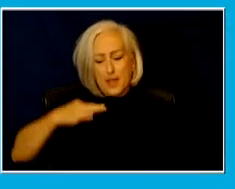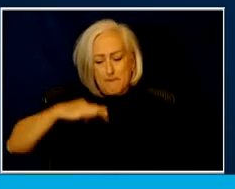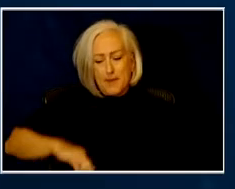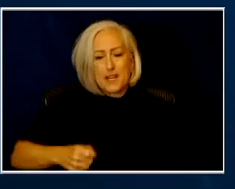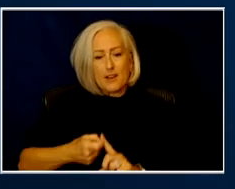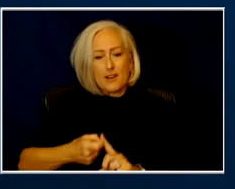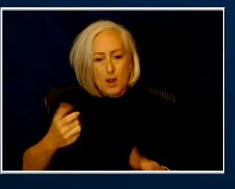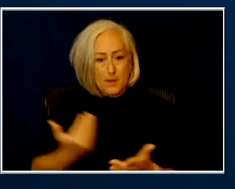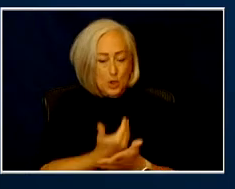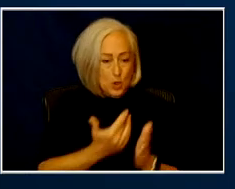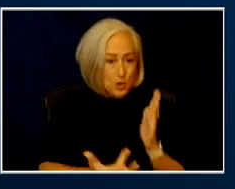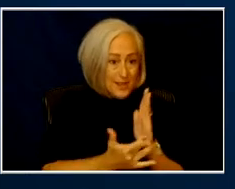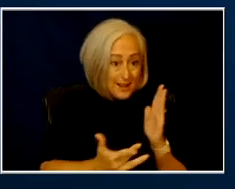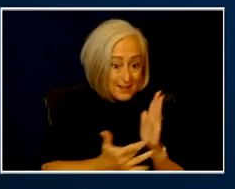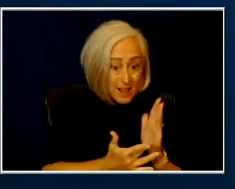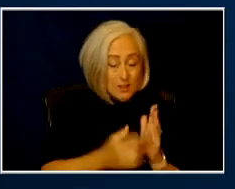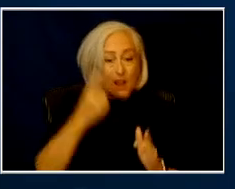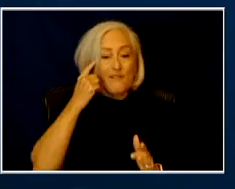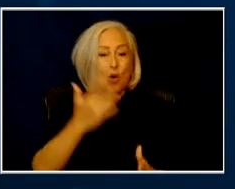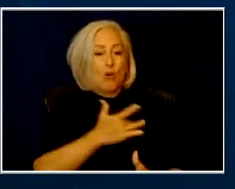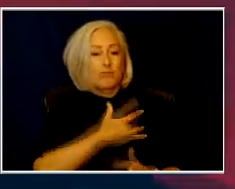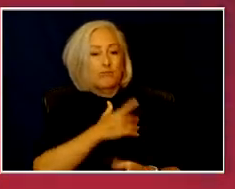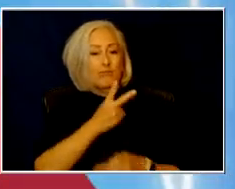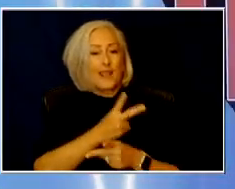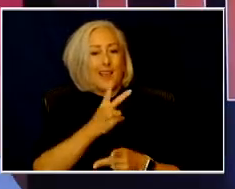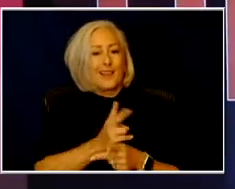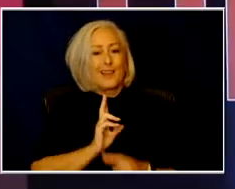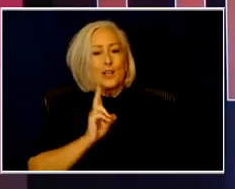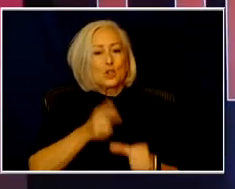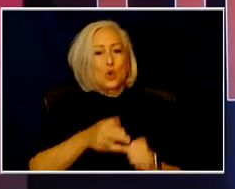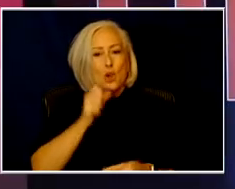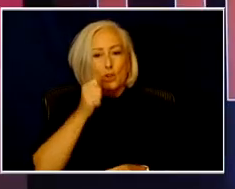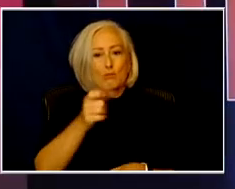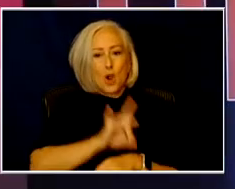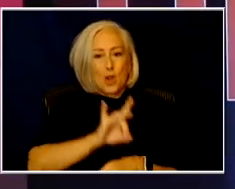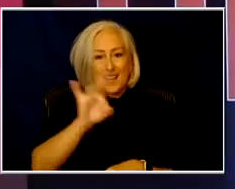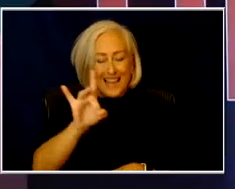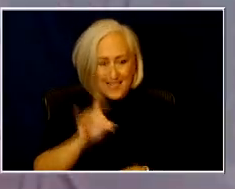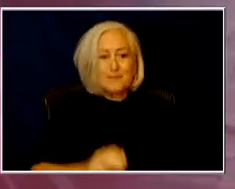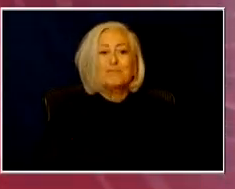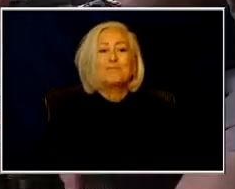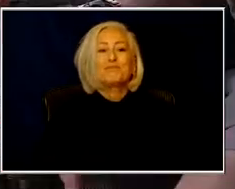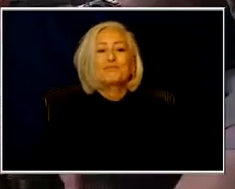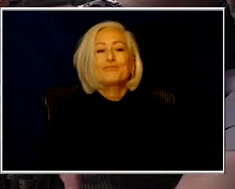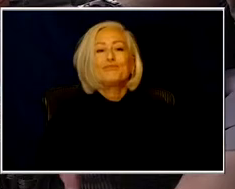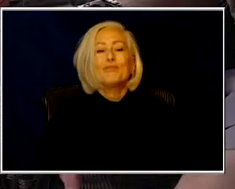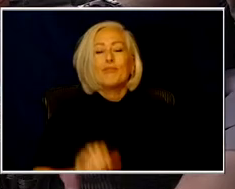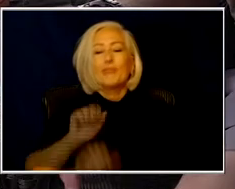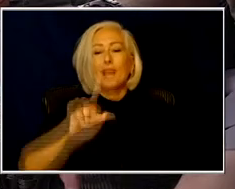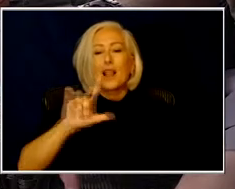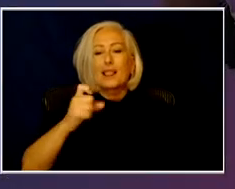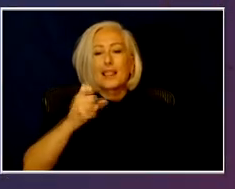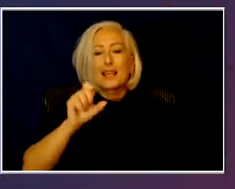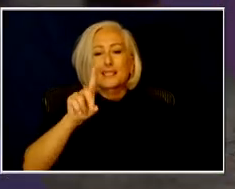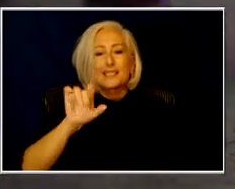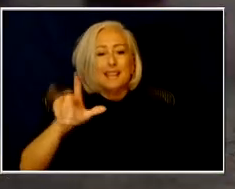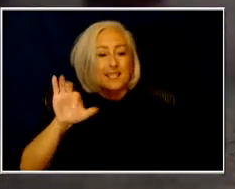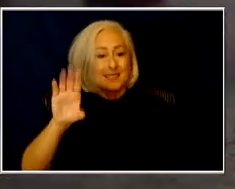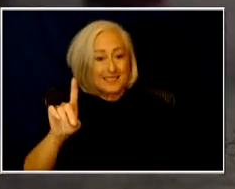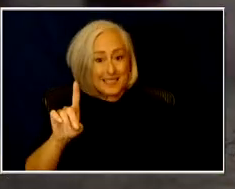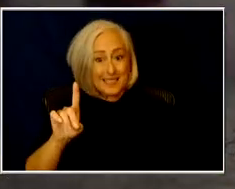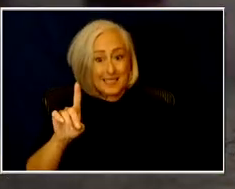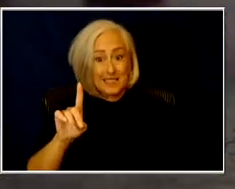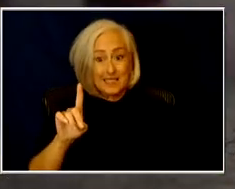offer join us on the morning Medical Update at 8. I'm Alexis Del Sid I'm the next all things heart a few years ago I thought I lost you